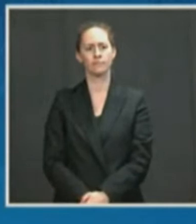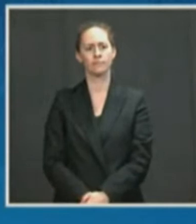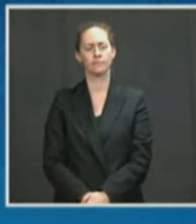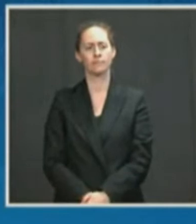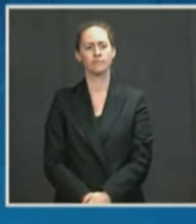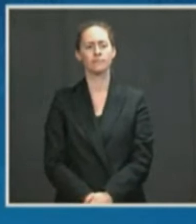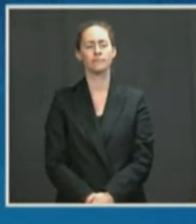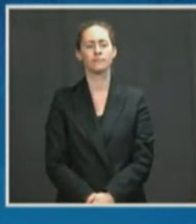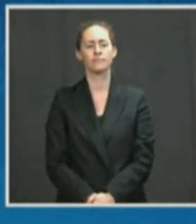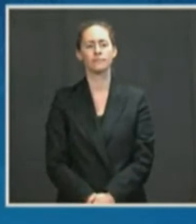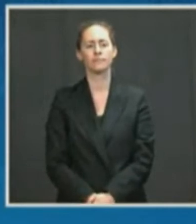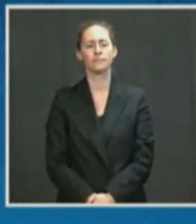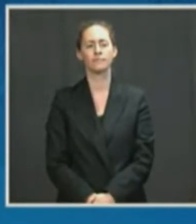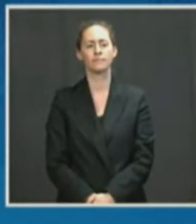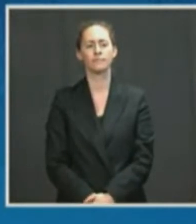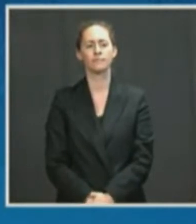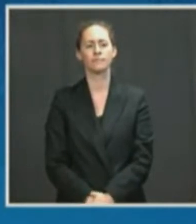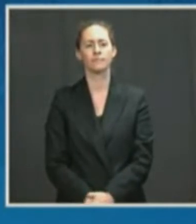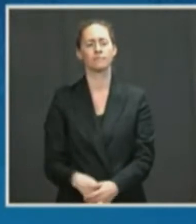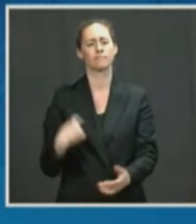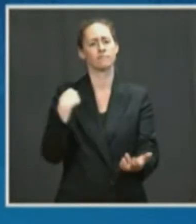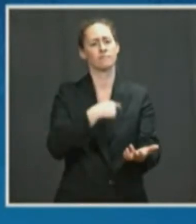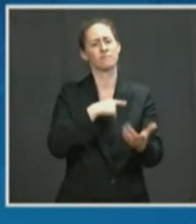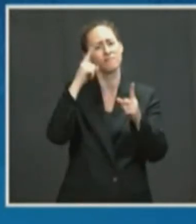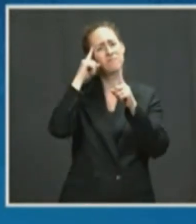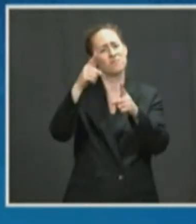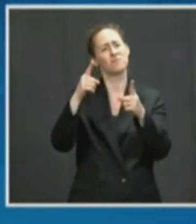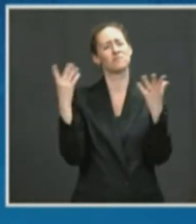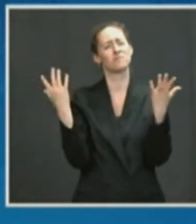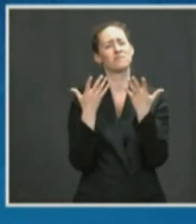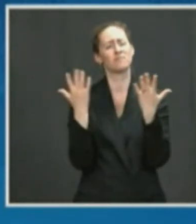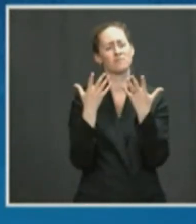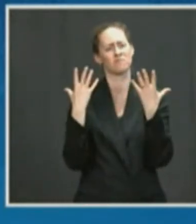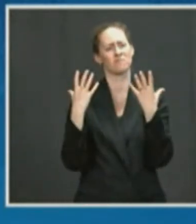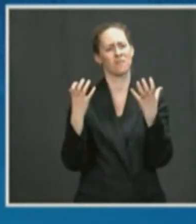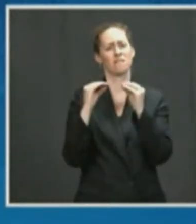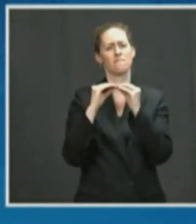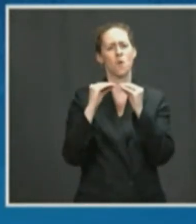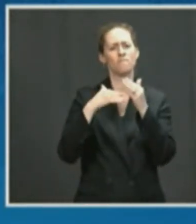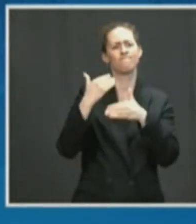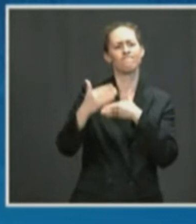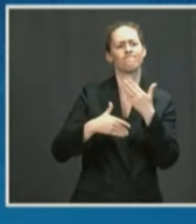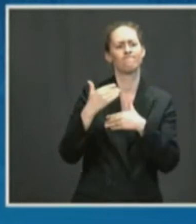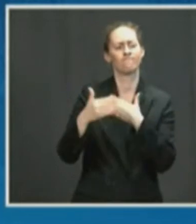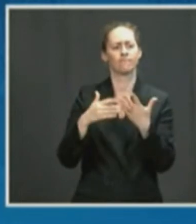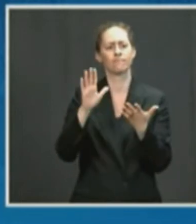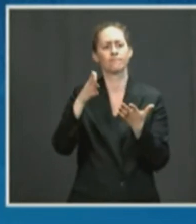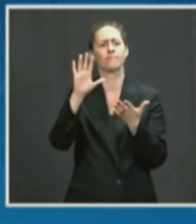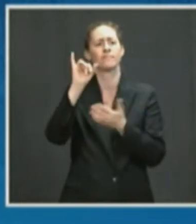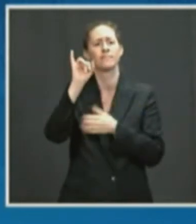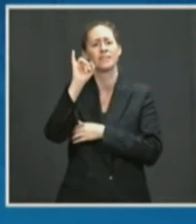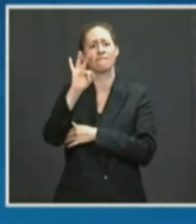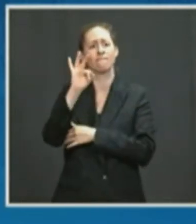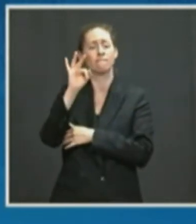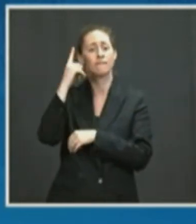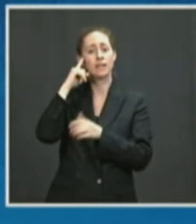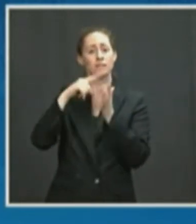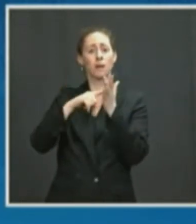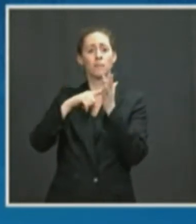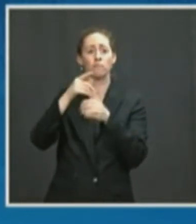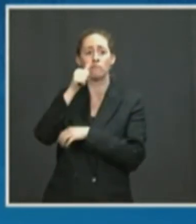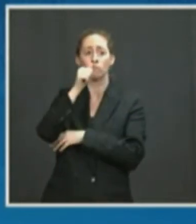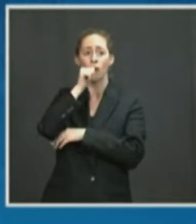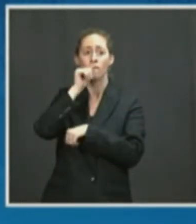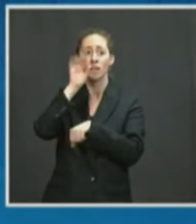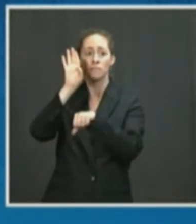progress be made if we are going to attract U.S. investment, private investment in this region. And that is also a